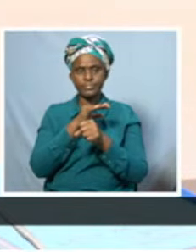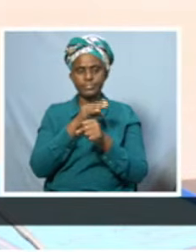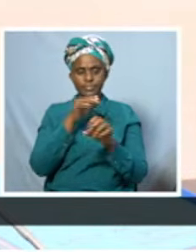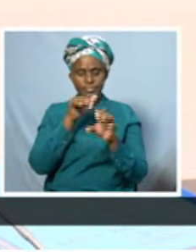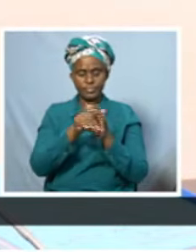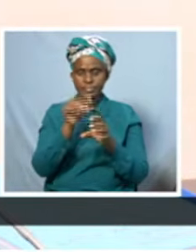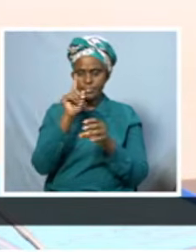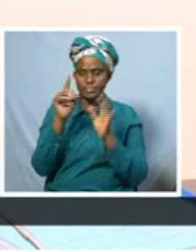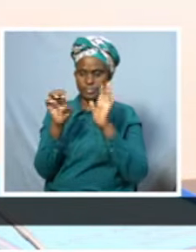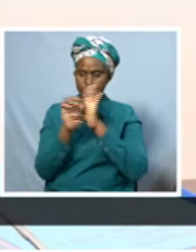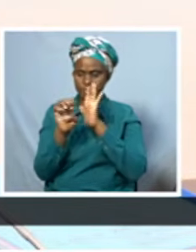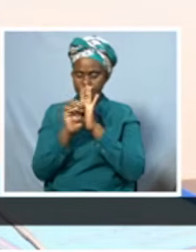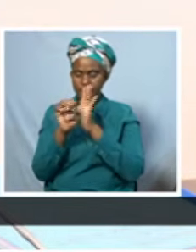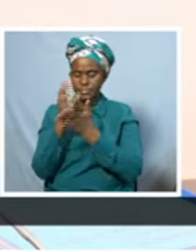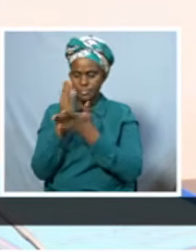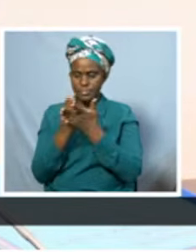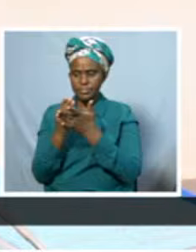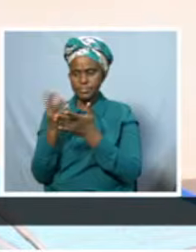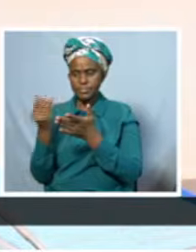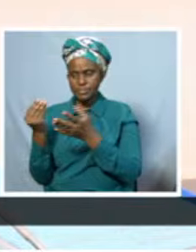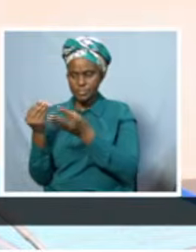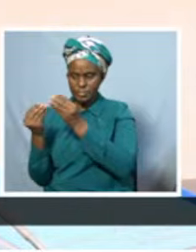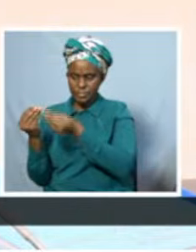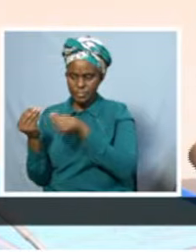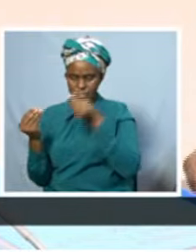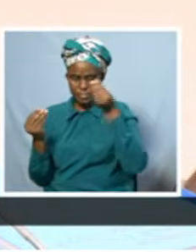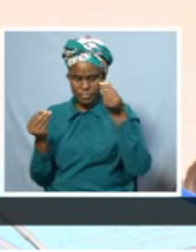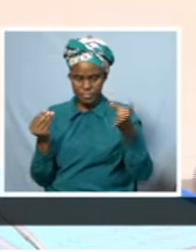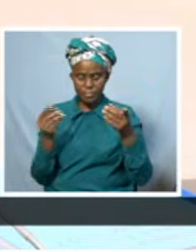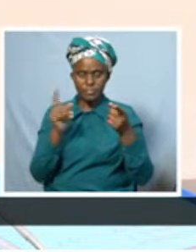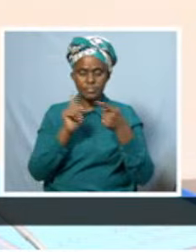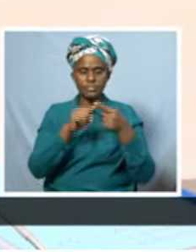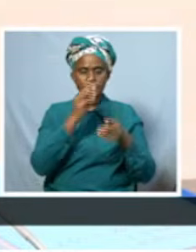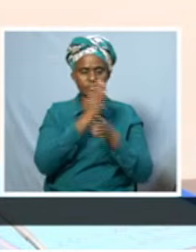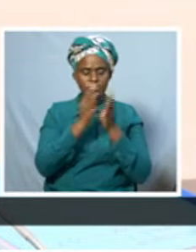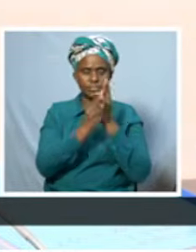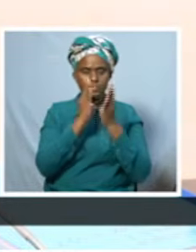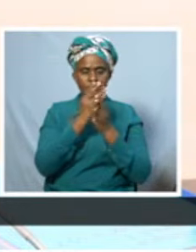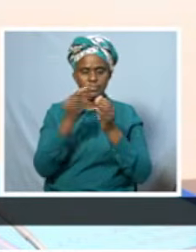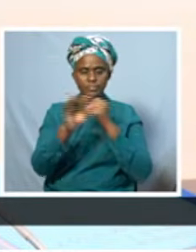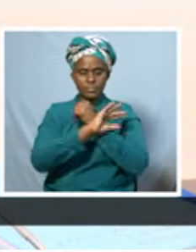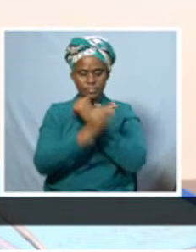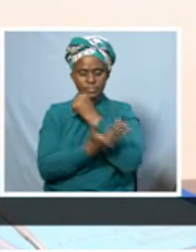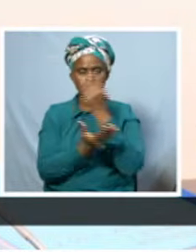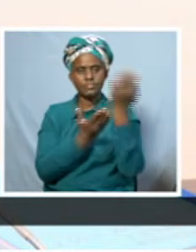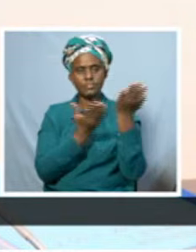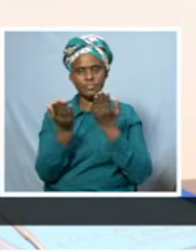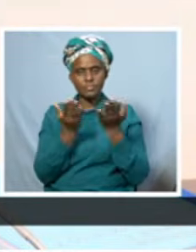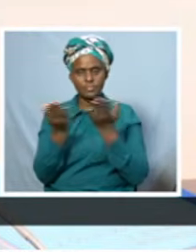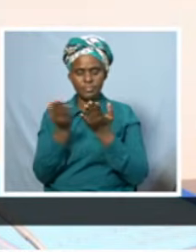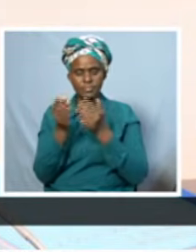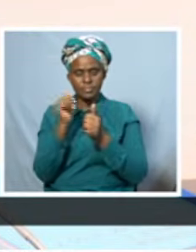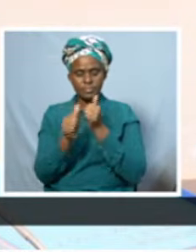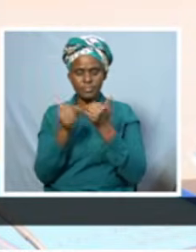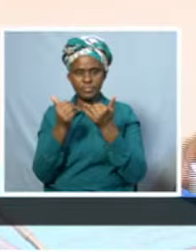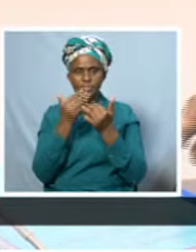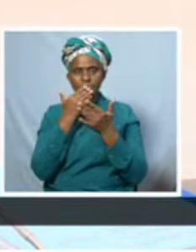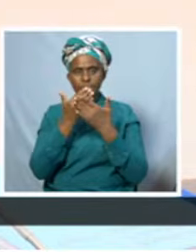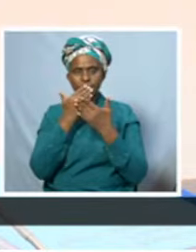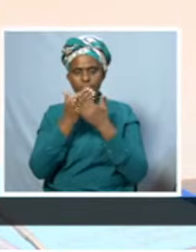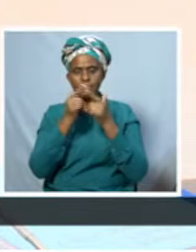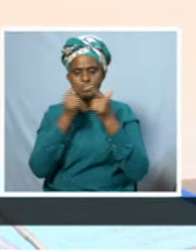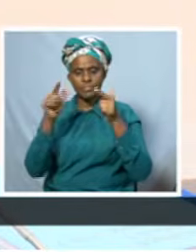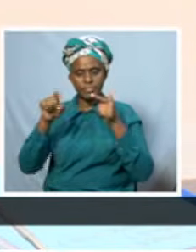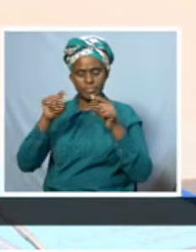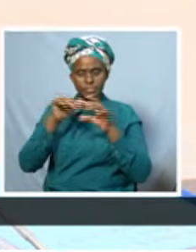In one instance, some of the varied funds were allocated to construction of maternity annexes, which is actually in great